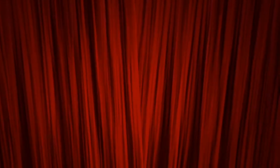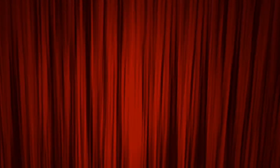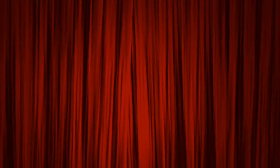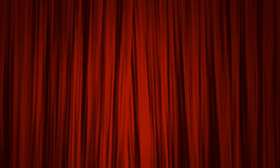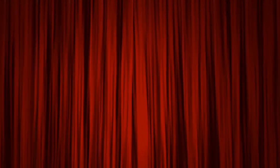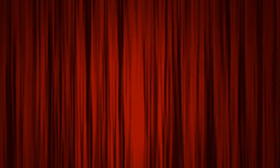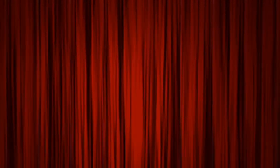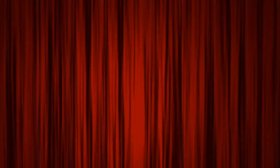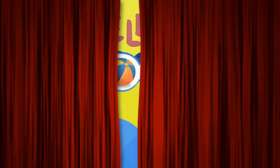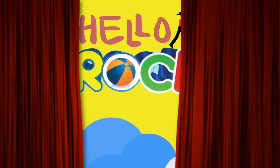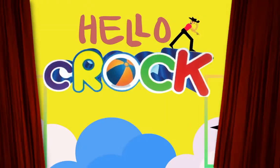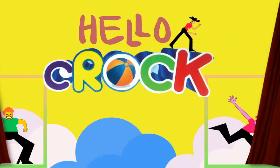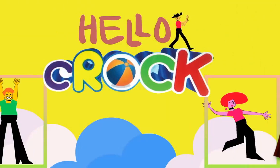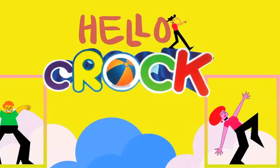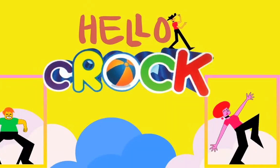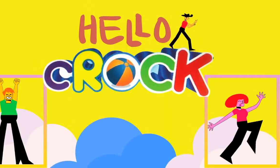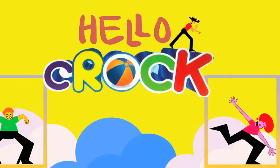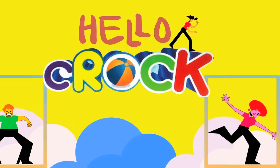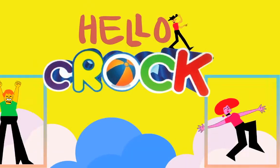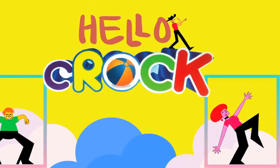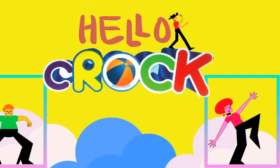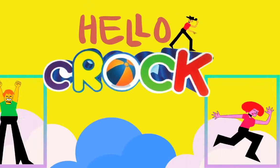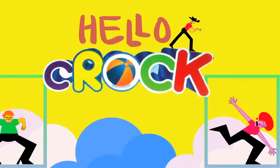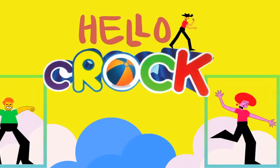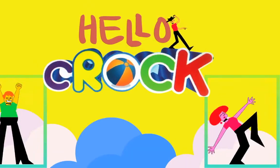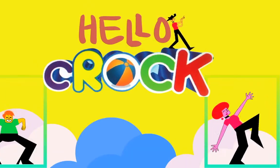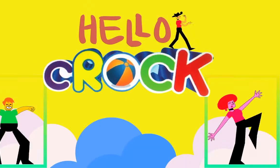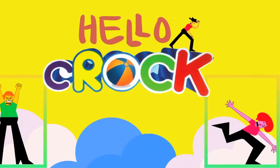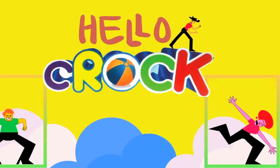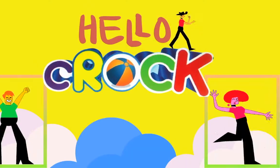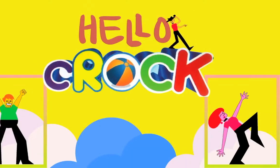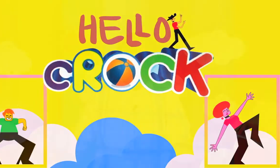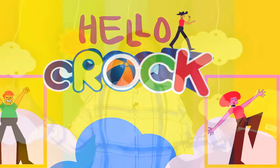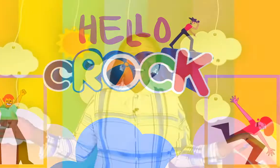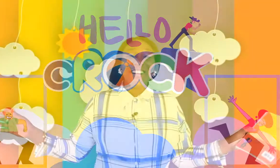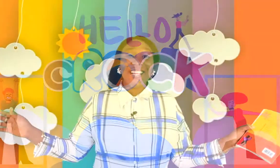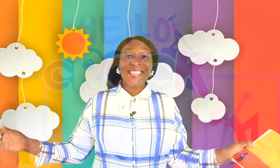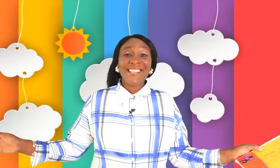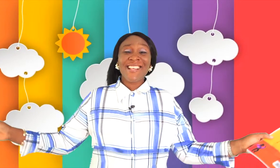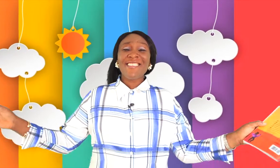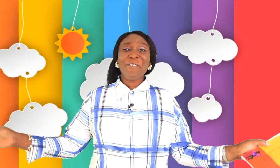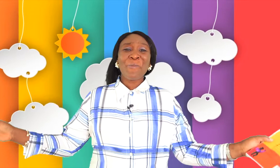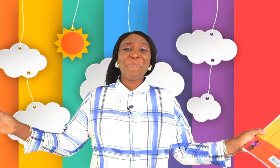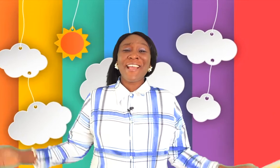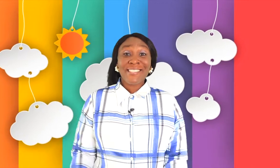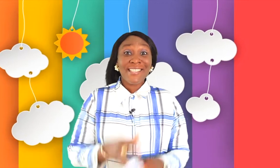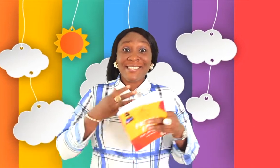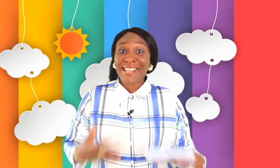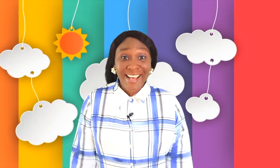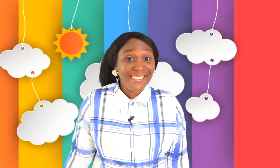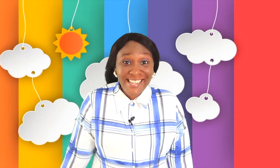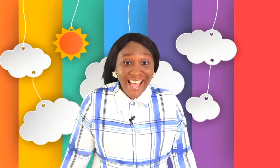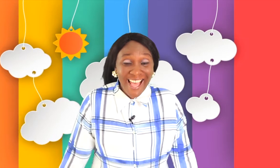Hallelujah. Good morning, children. Good morning. It's another